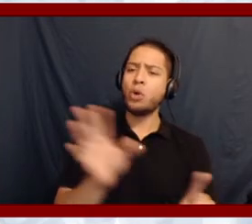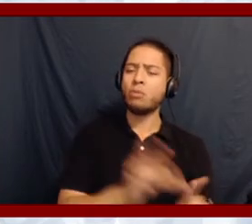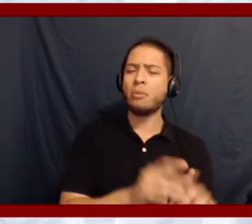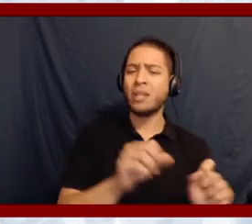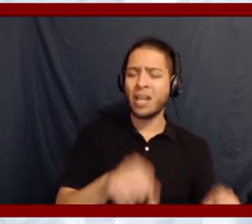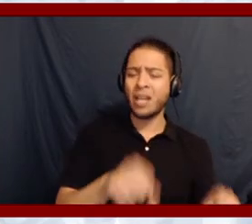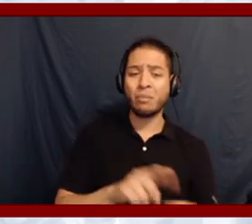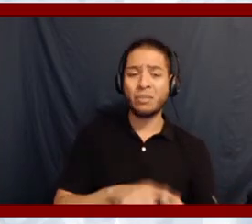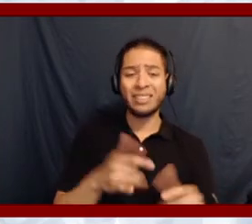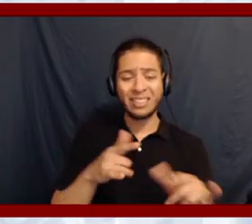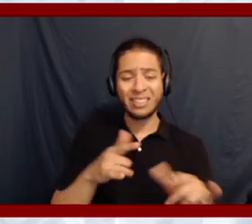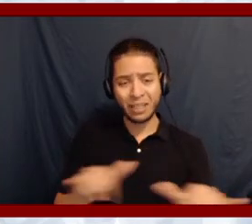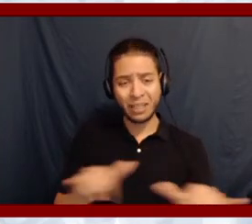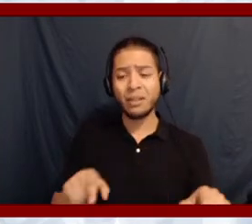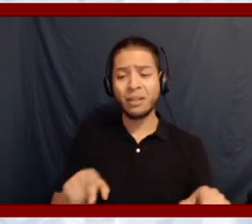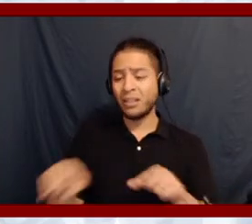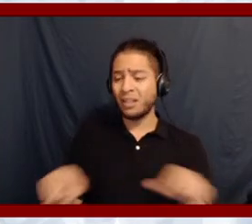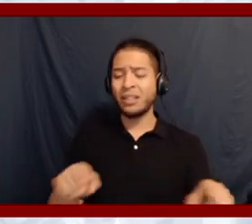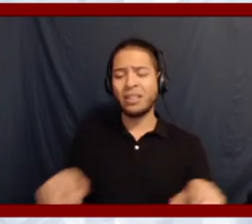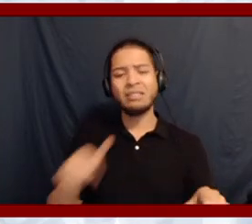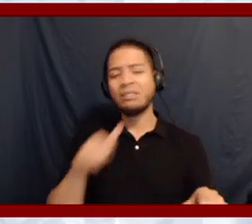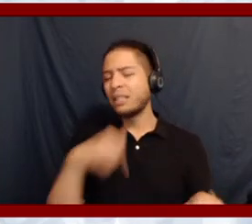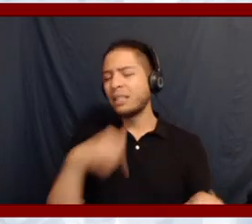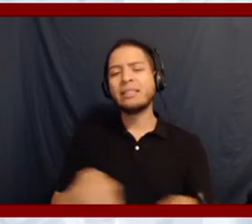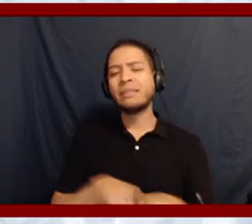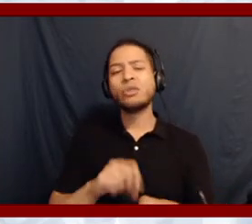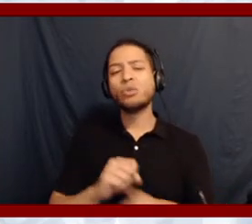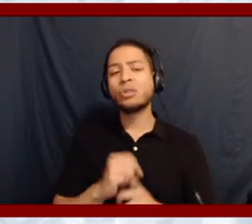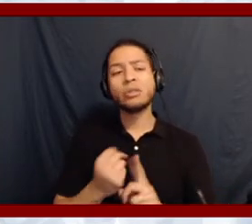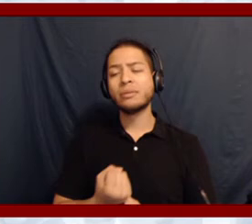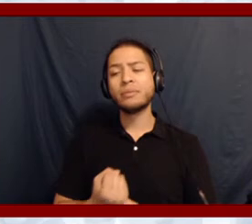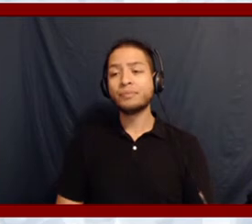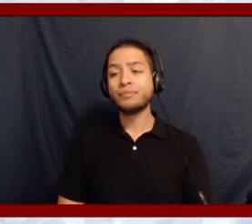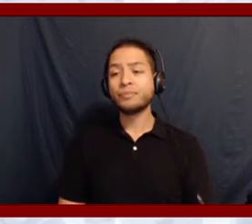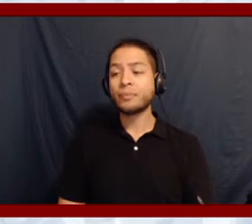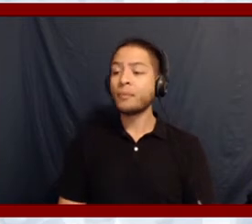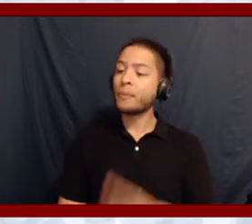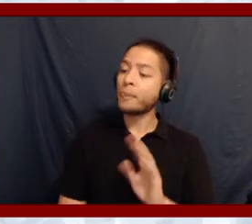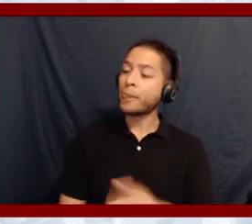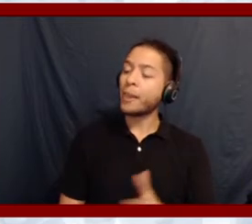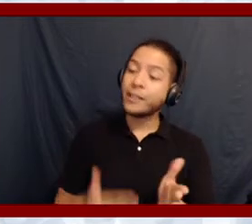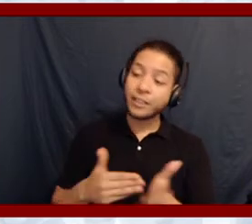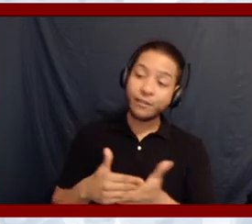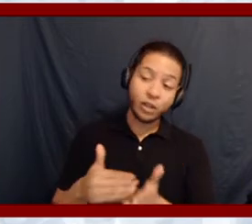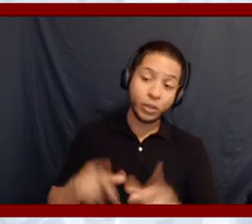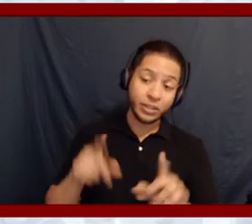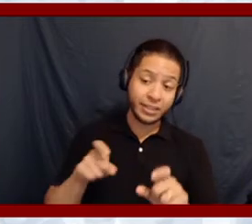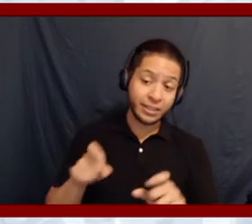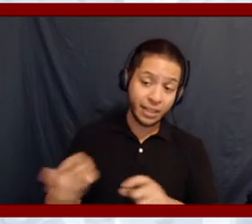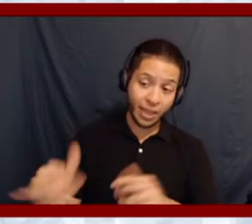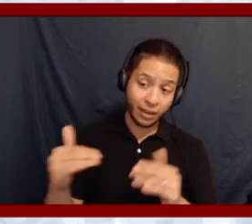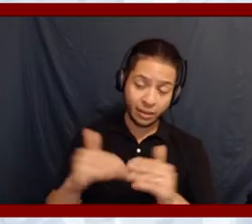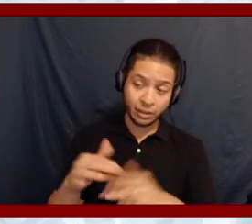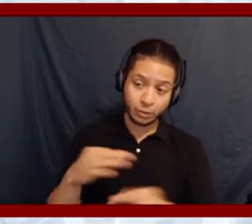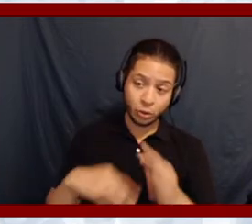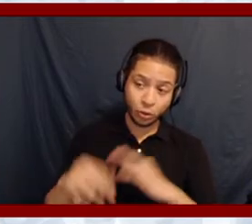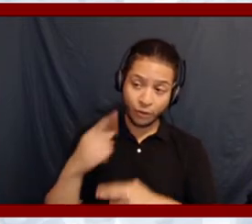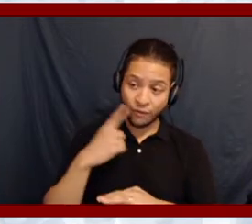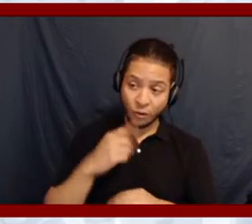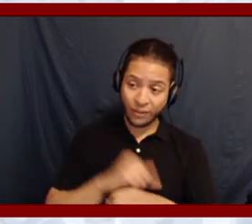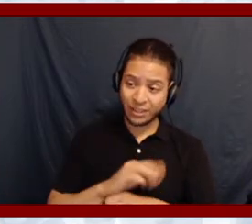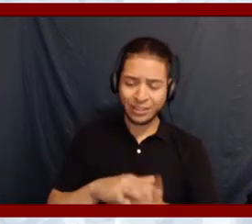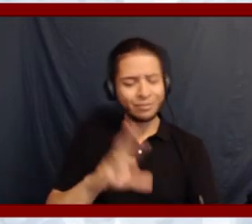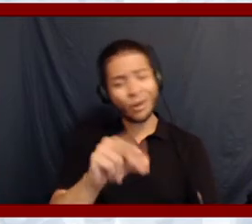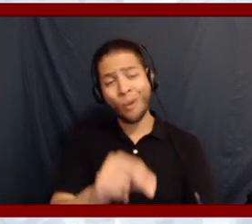unvaccinated. All right, and last one, is frequent testing a substitute for the vaccine? No, that's an easy